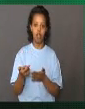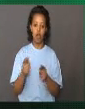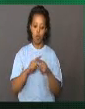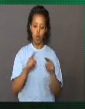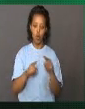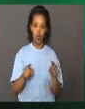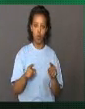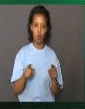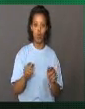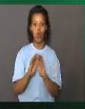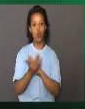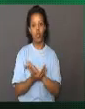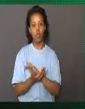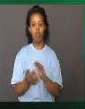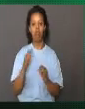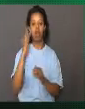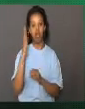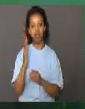various product types.